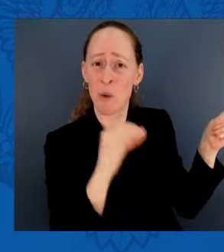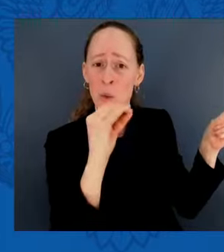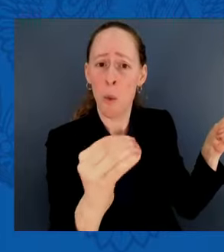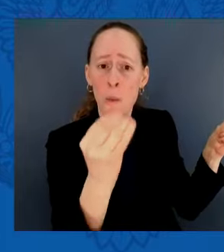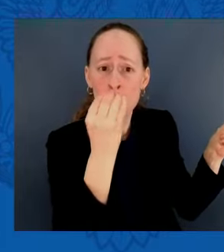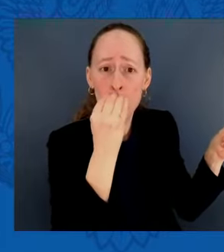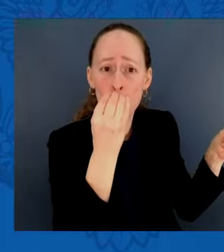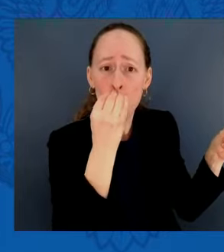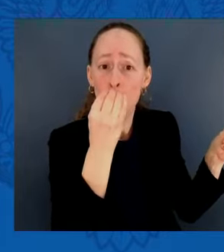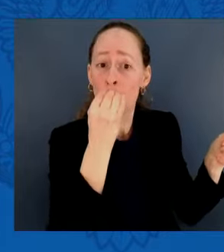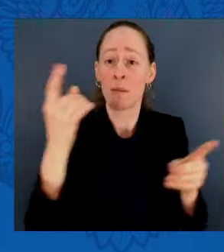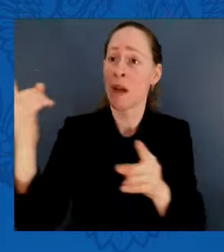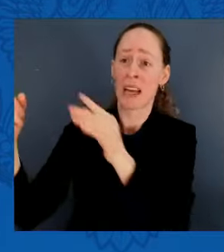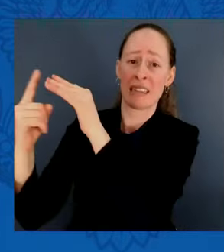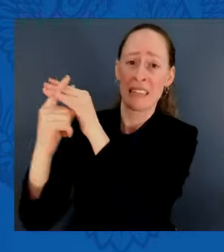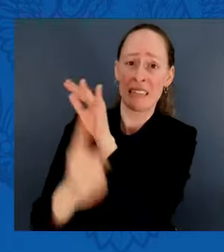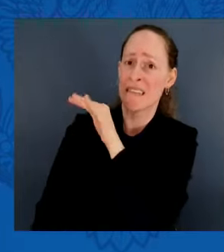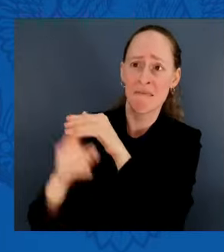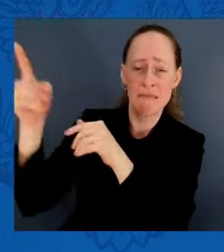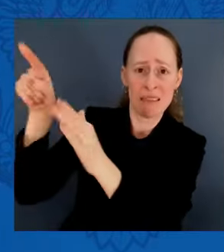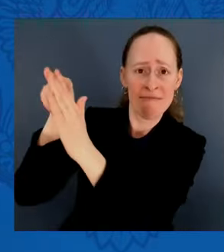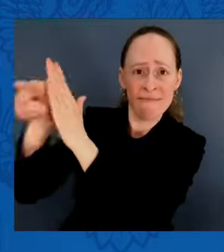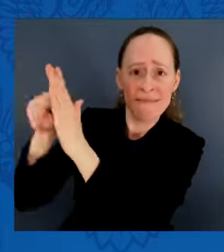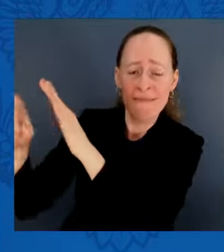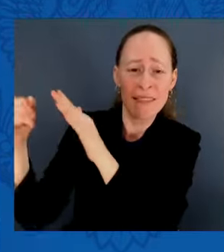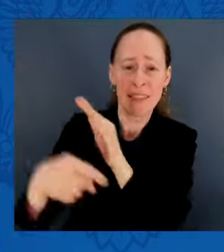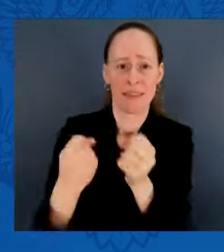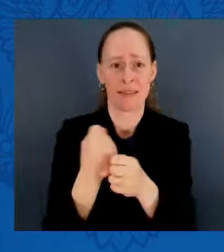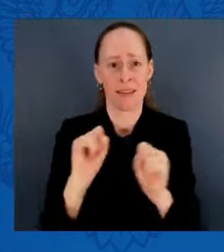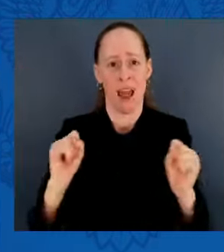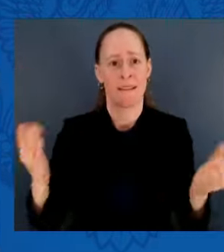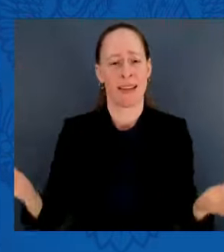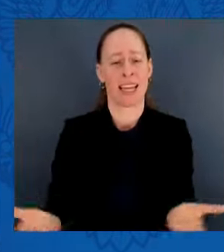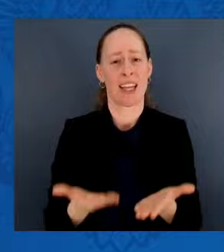we all come from somewhere, but we're all Americans.